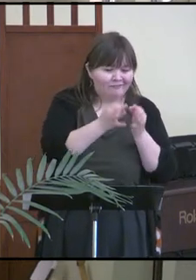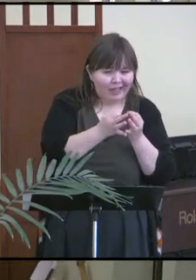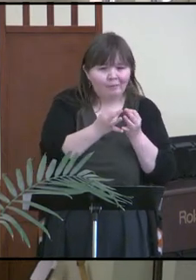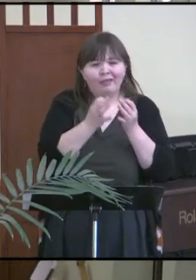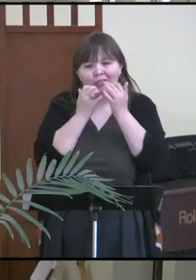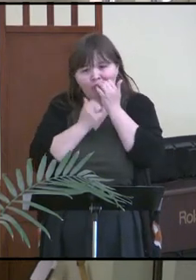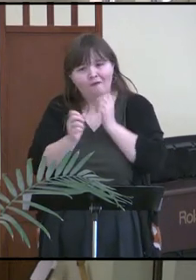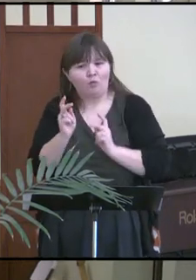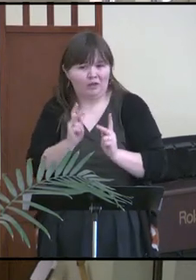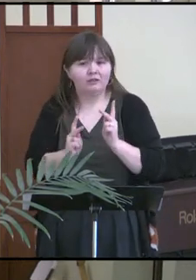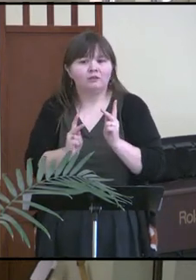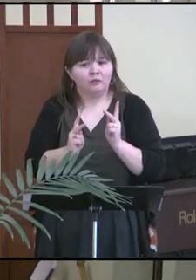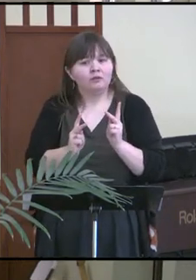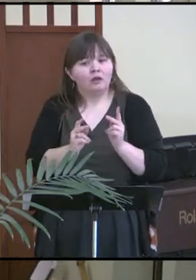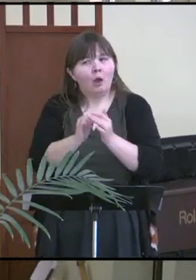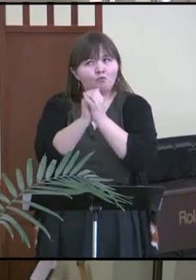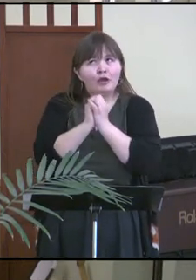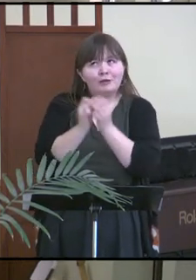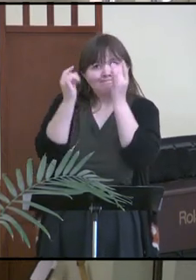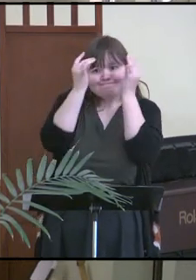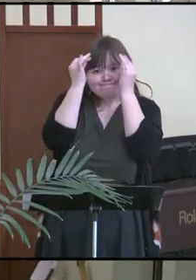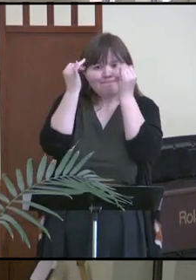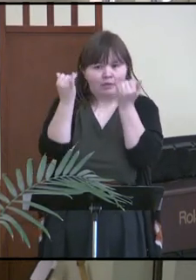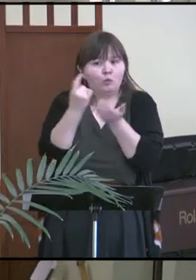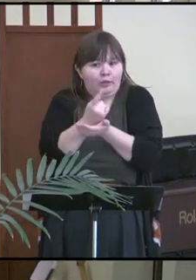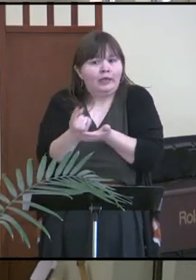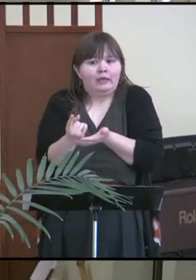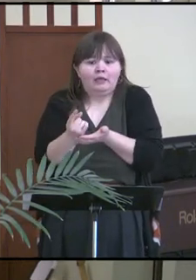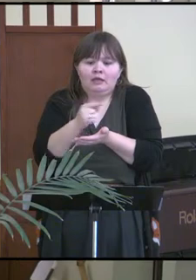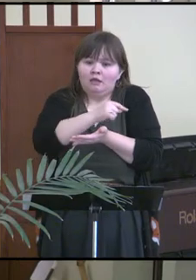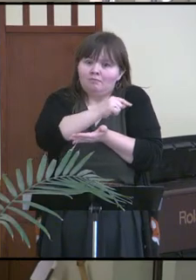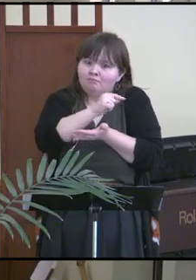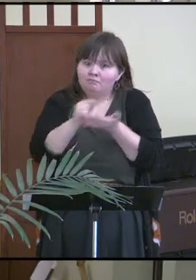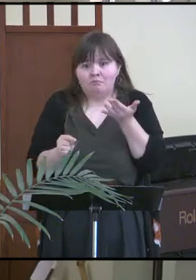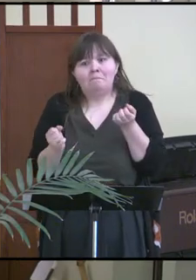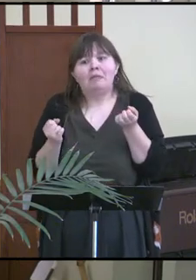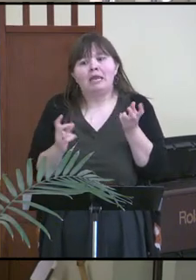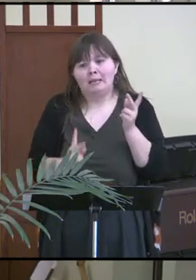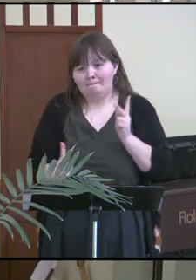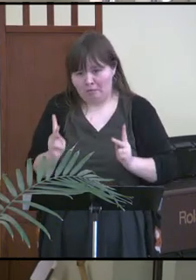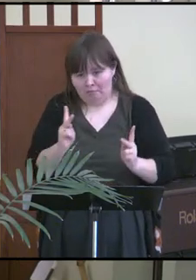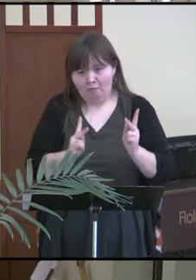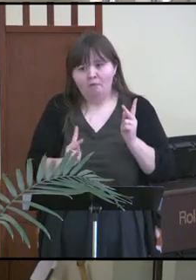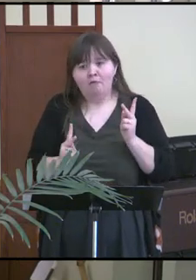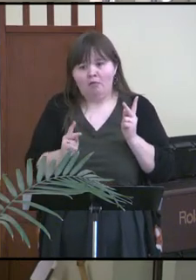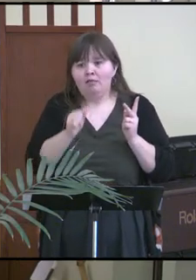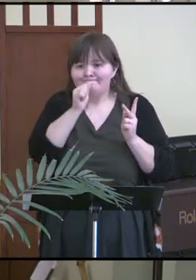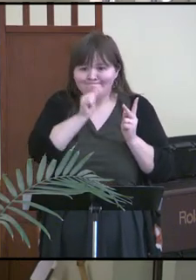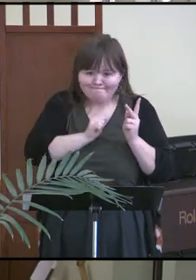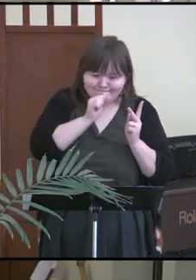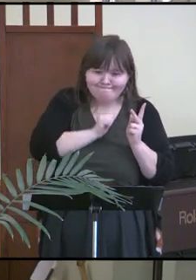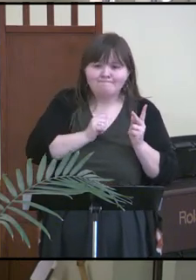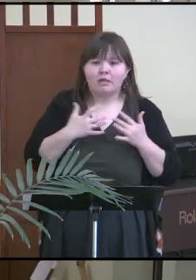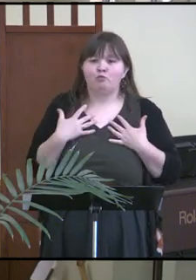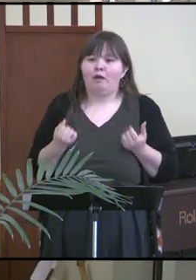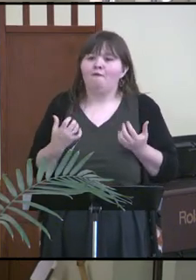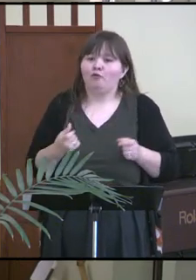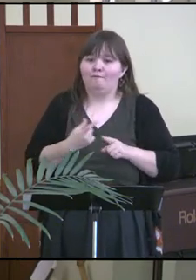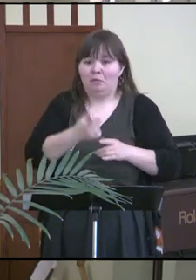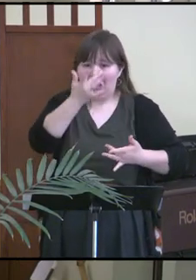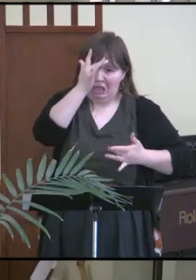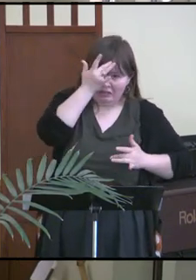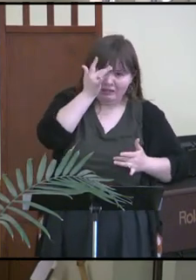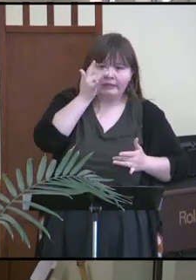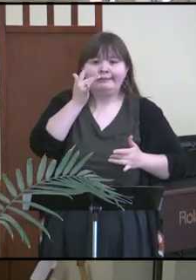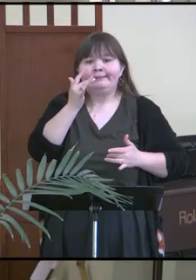family and loved ones in our prayers this week. There are several folks that are living with or recovering from illness